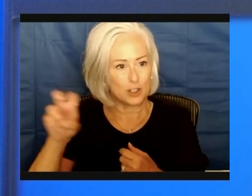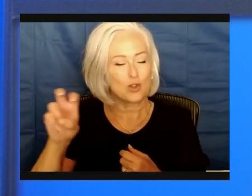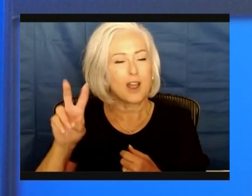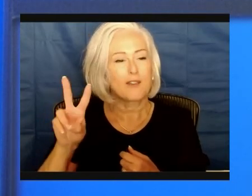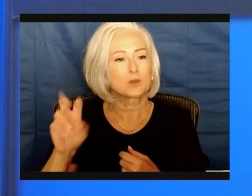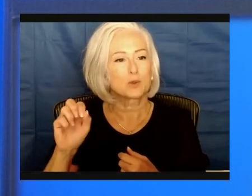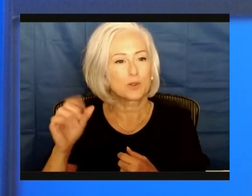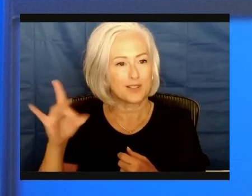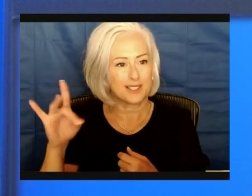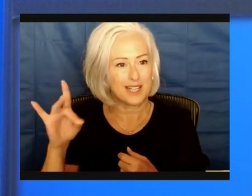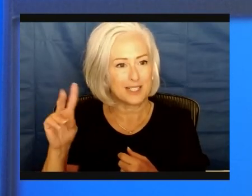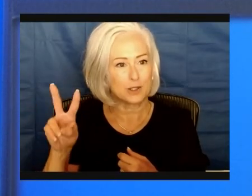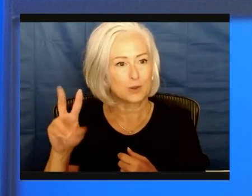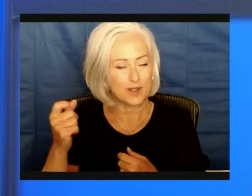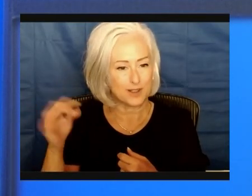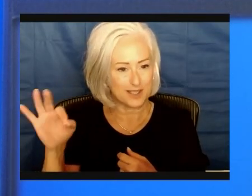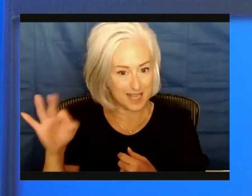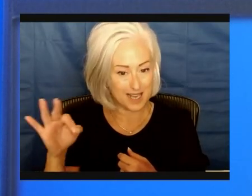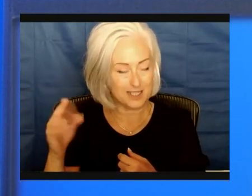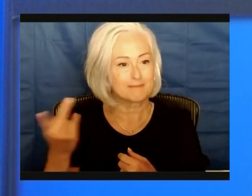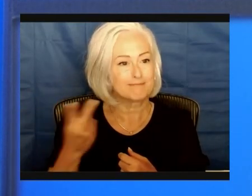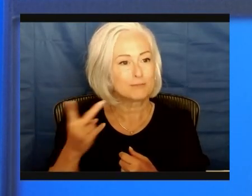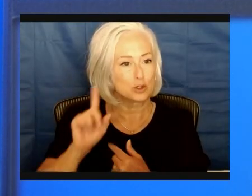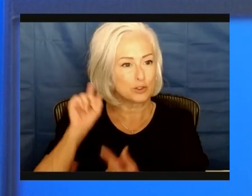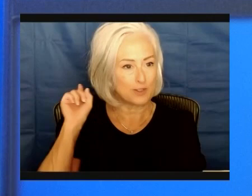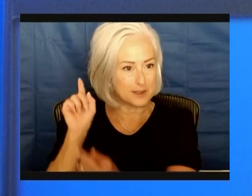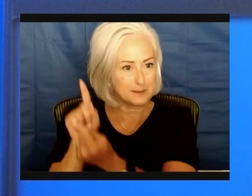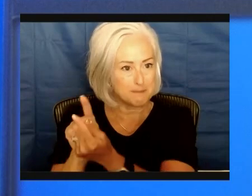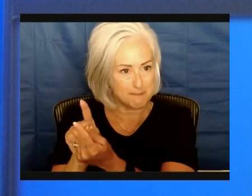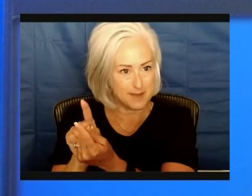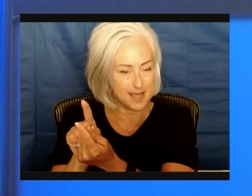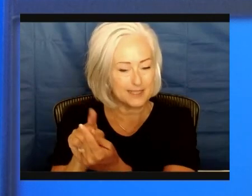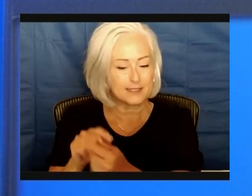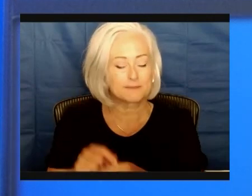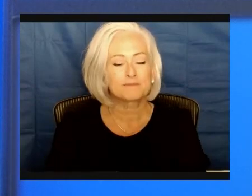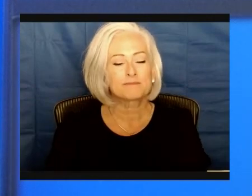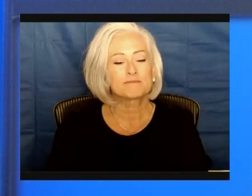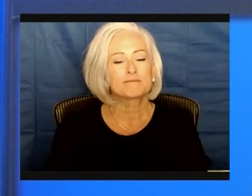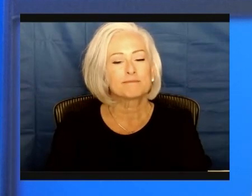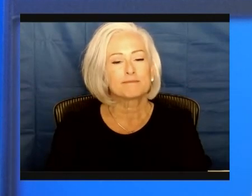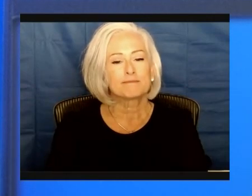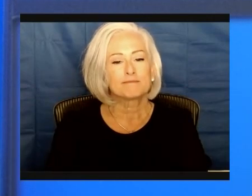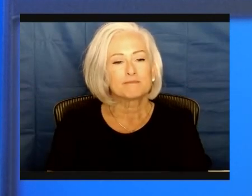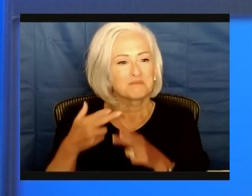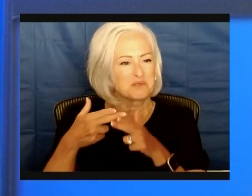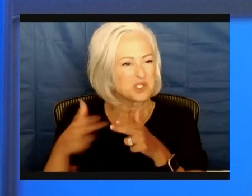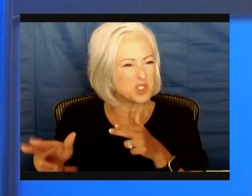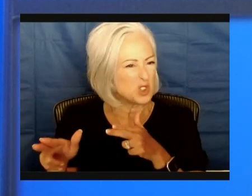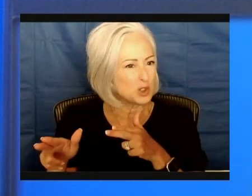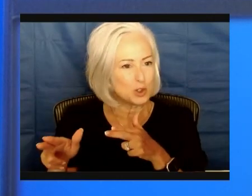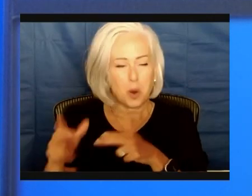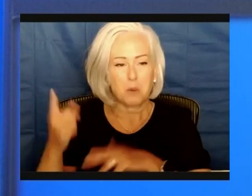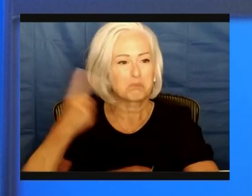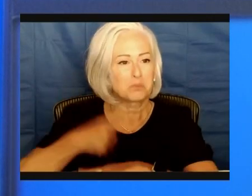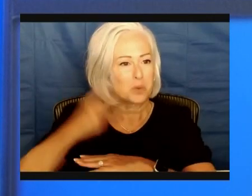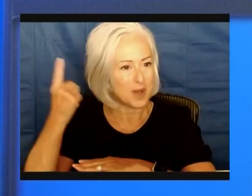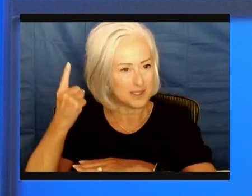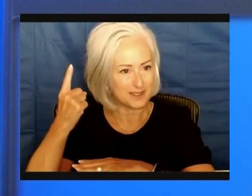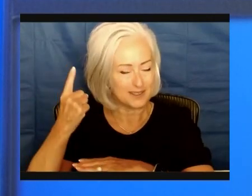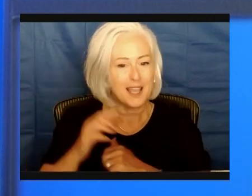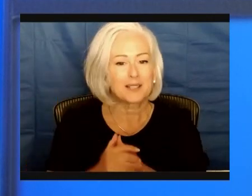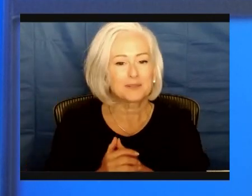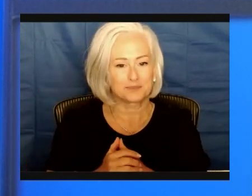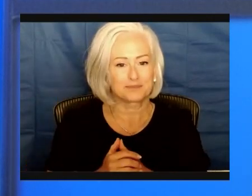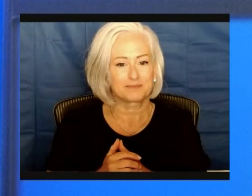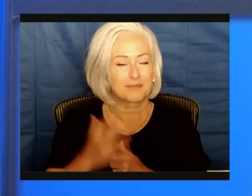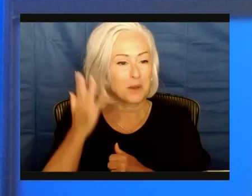When he came there, we had a brief meeting. I only met him for 1 day at that time because I was working